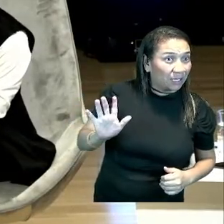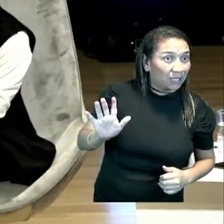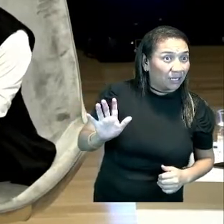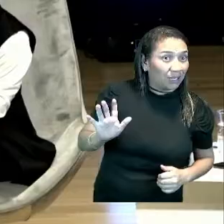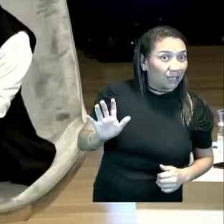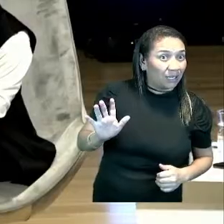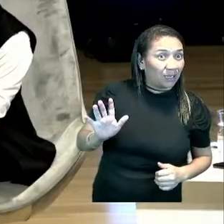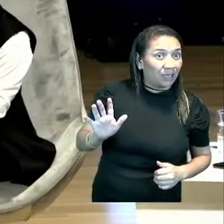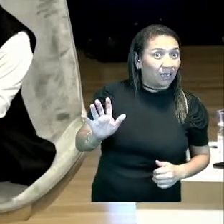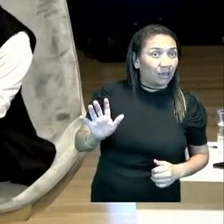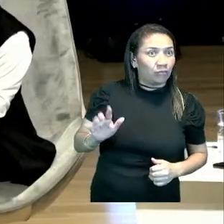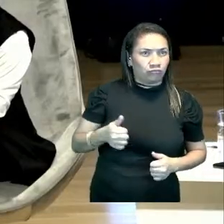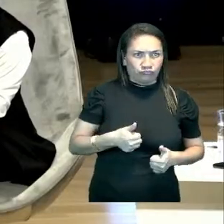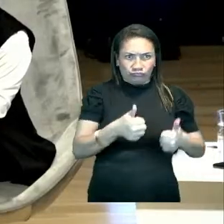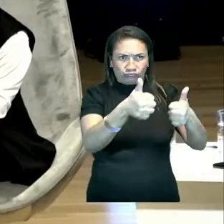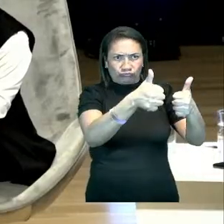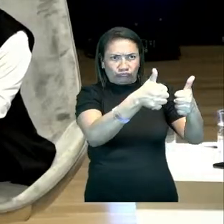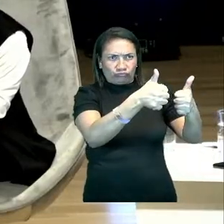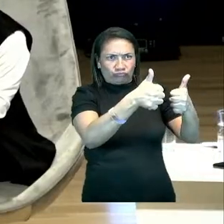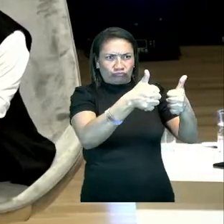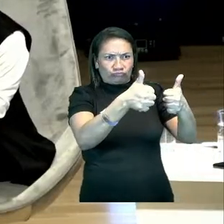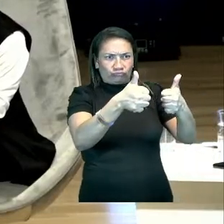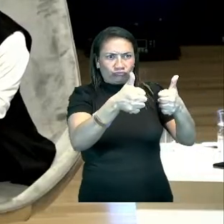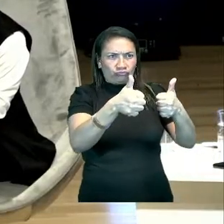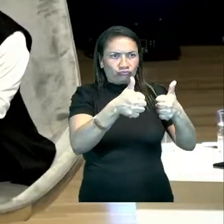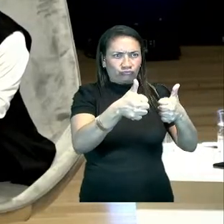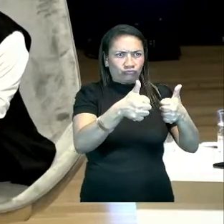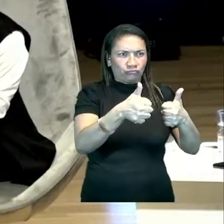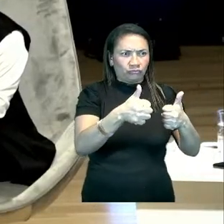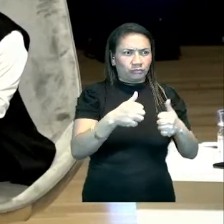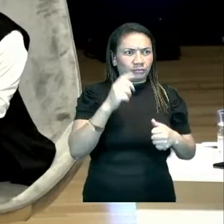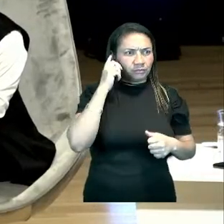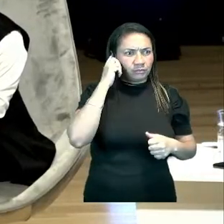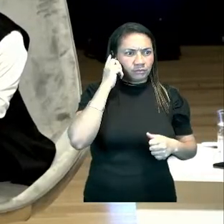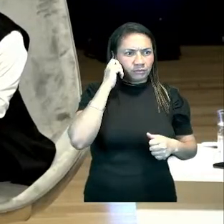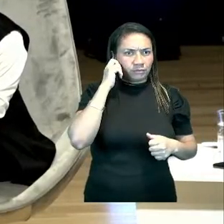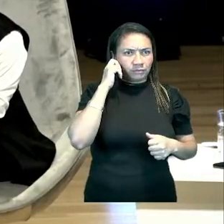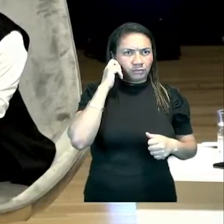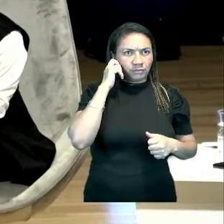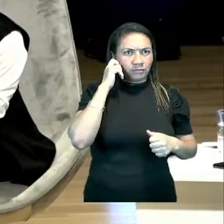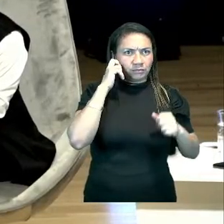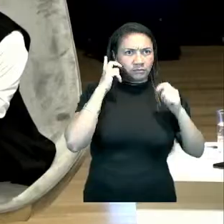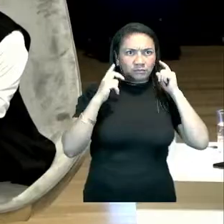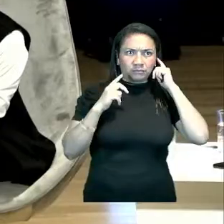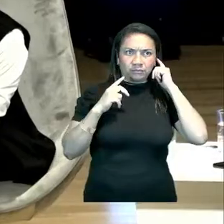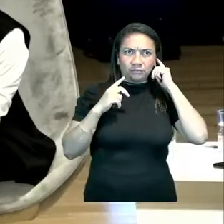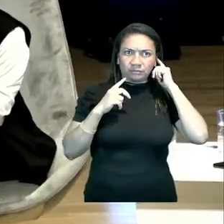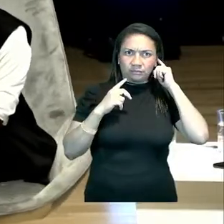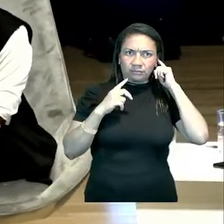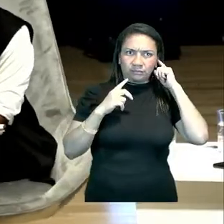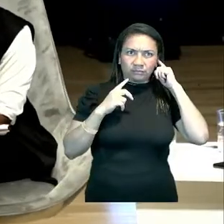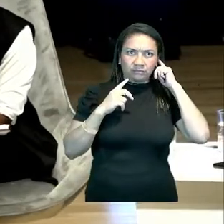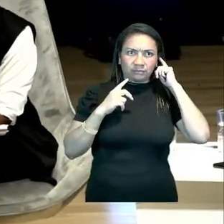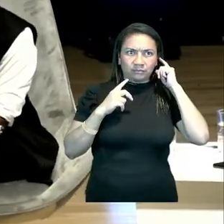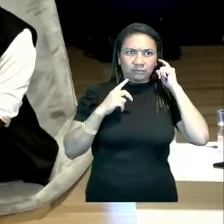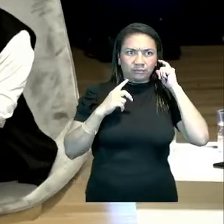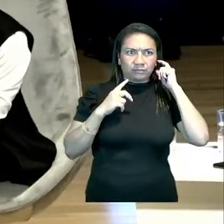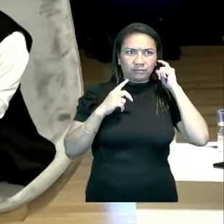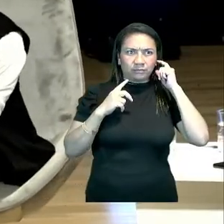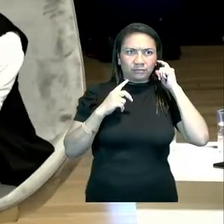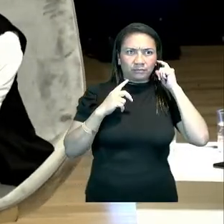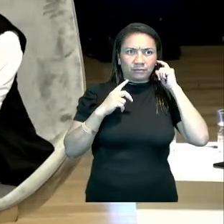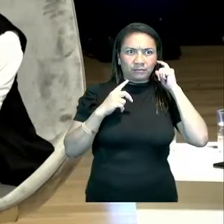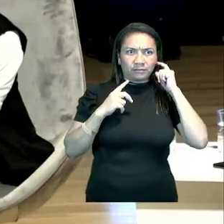I know you have to switch your channel or wear your headset, so I'm just waiting for you to tell me that everything's okay.